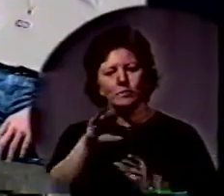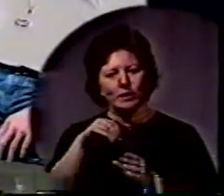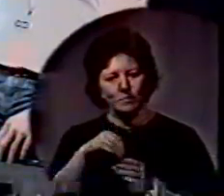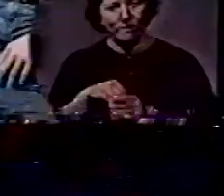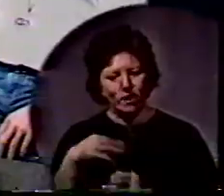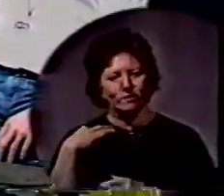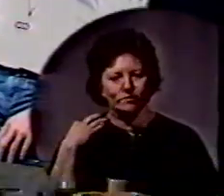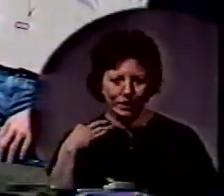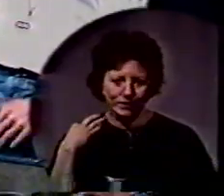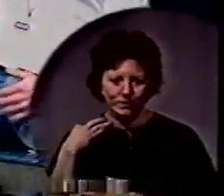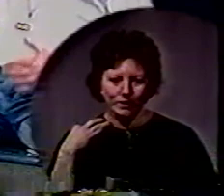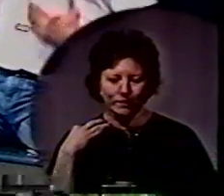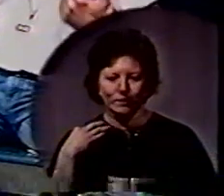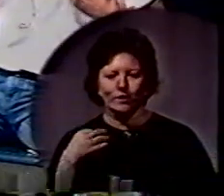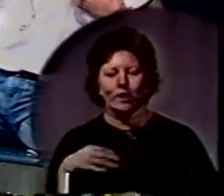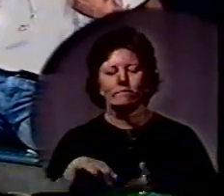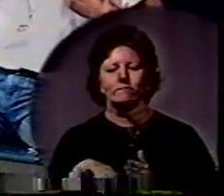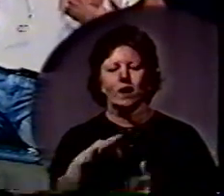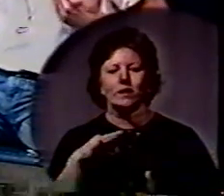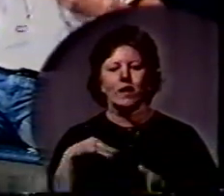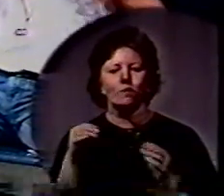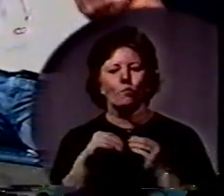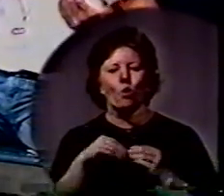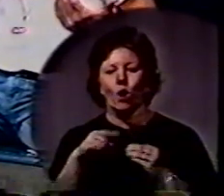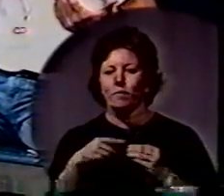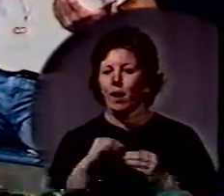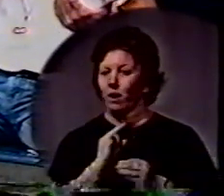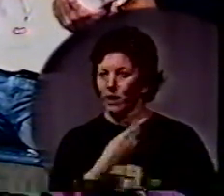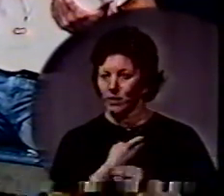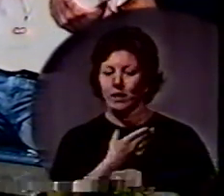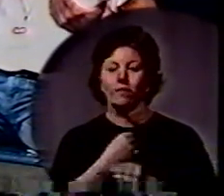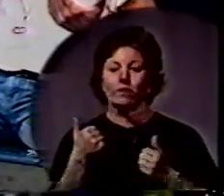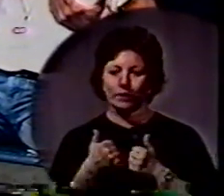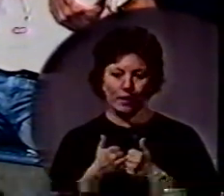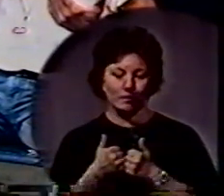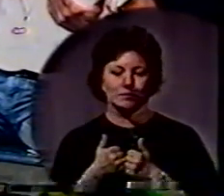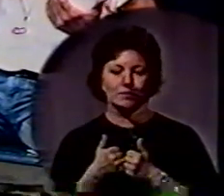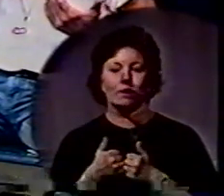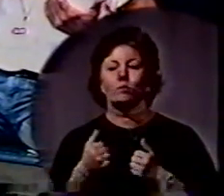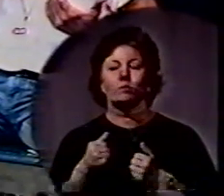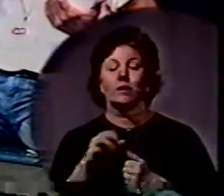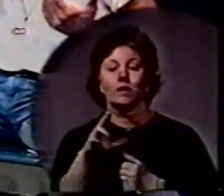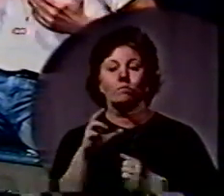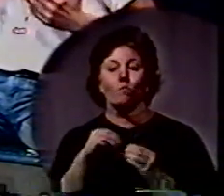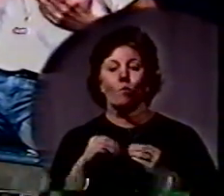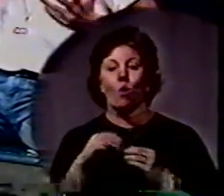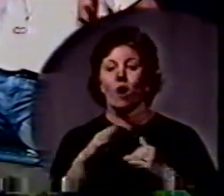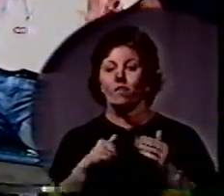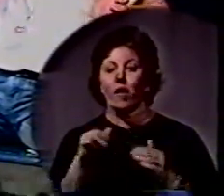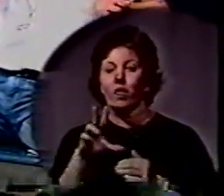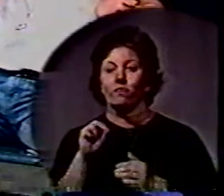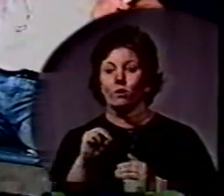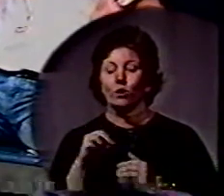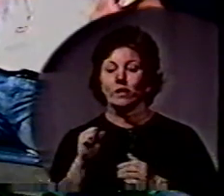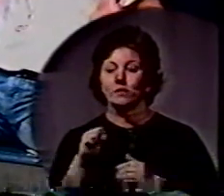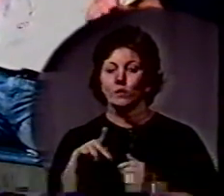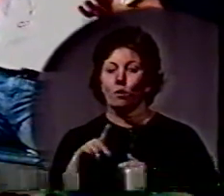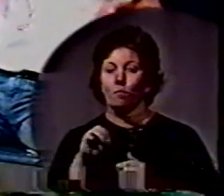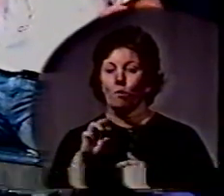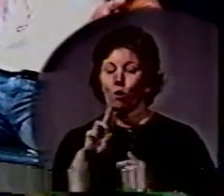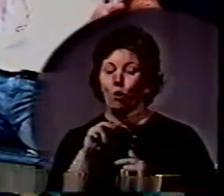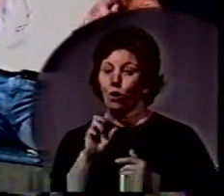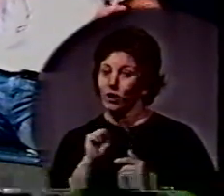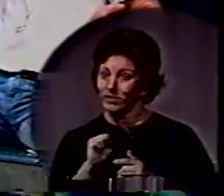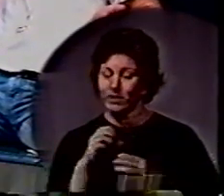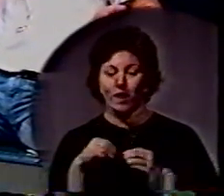volunteer, and to find out more about us and about the games. There's going to be over 30 sports and numerous cultural activities